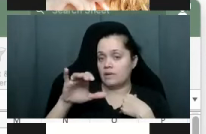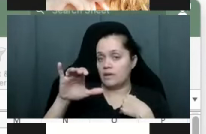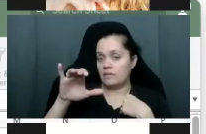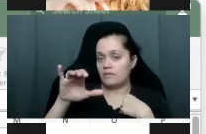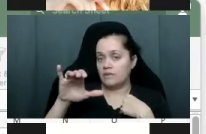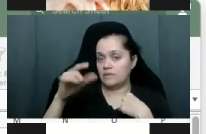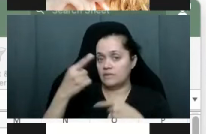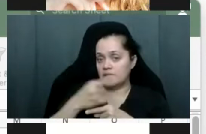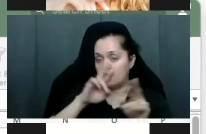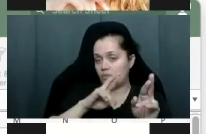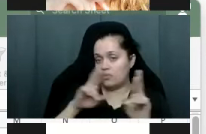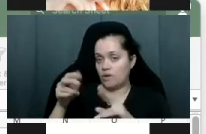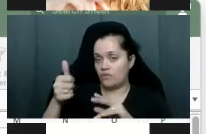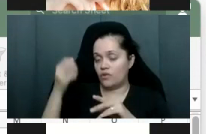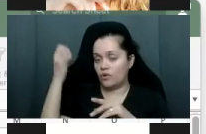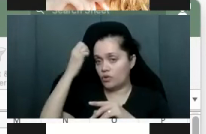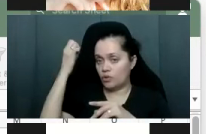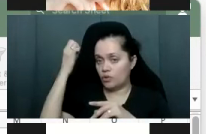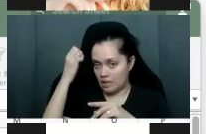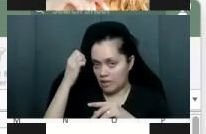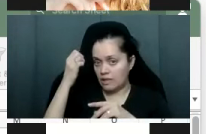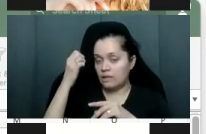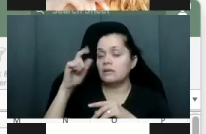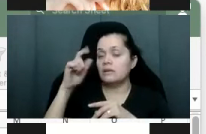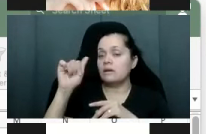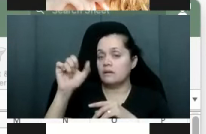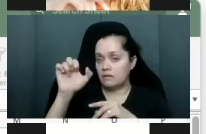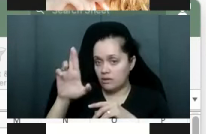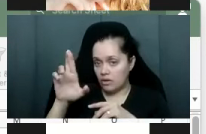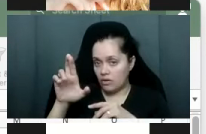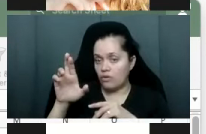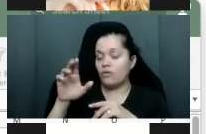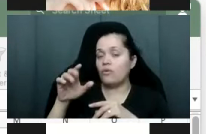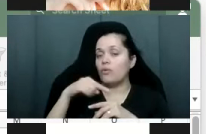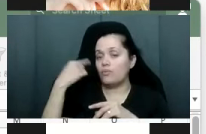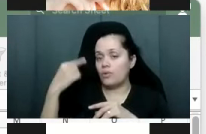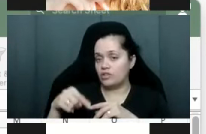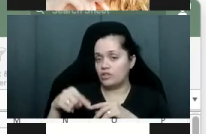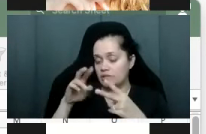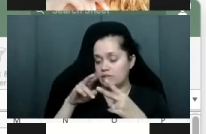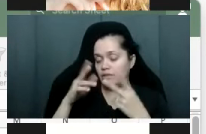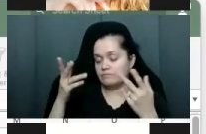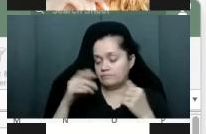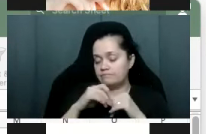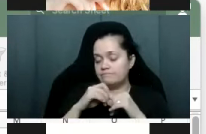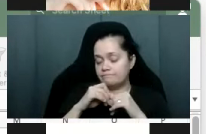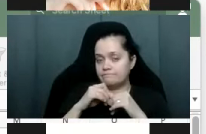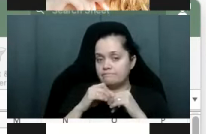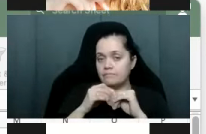for either a European country, an LA CAR country, or a Russian domain country.